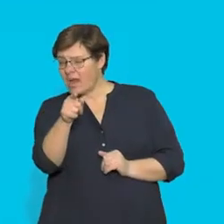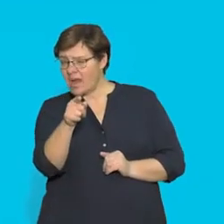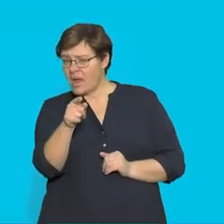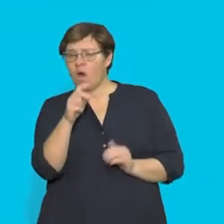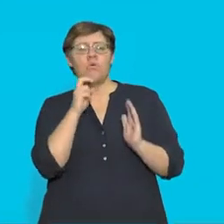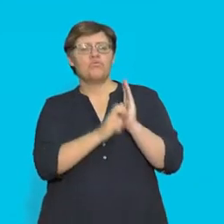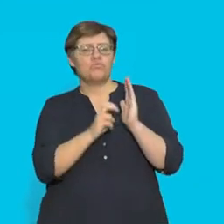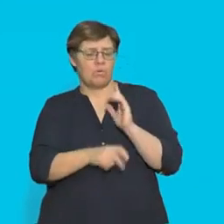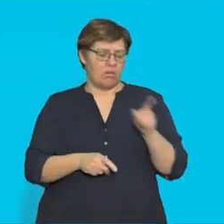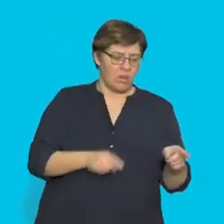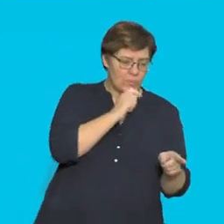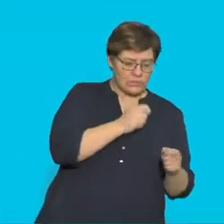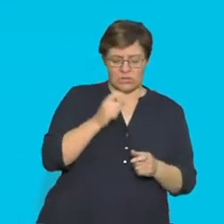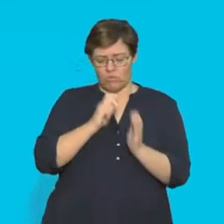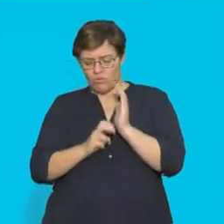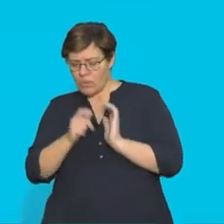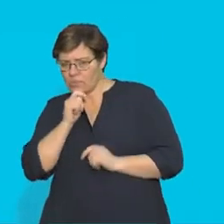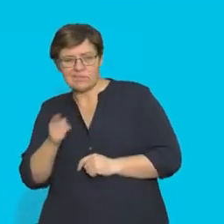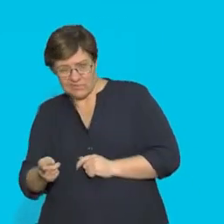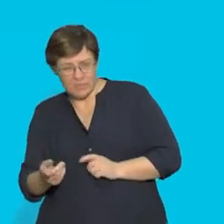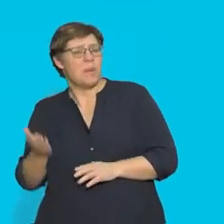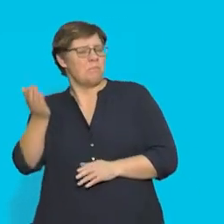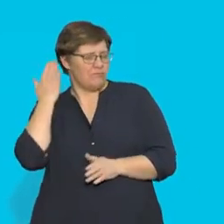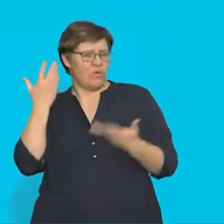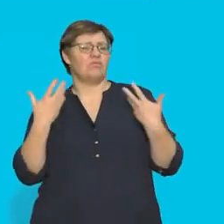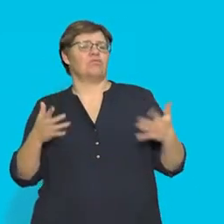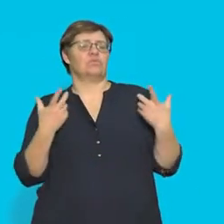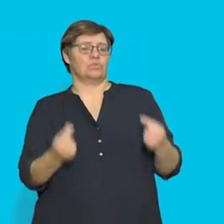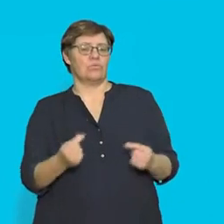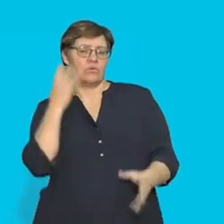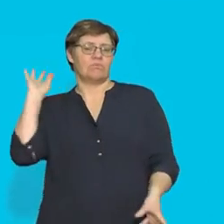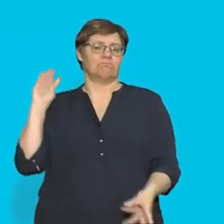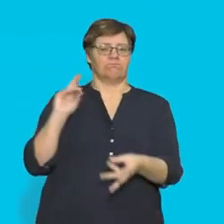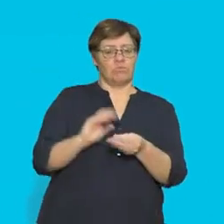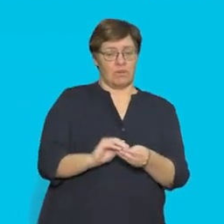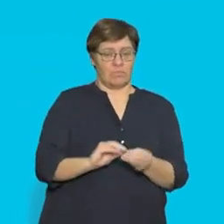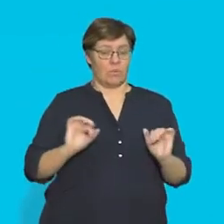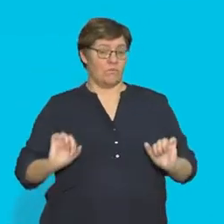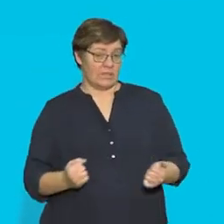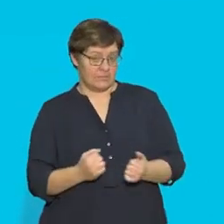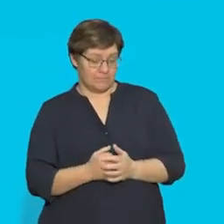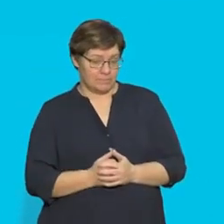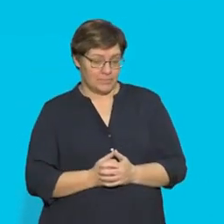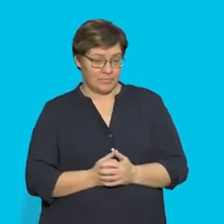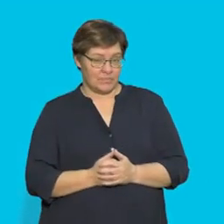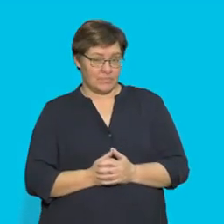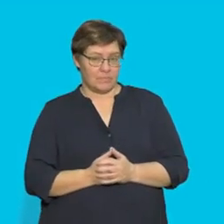Okay, can you remember which rule to use when? We've done this in the previous lessons. Let's do a quick